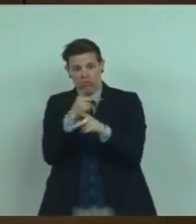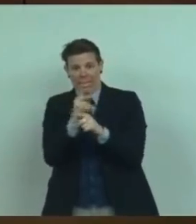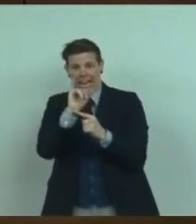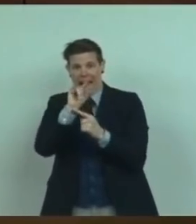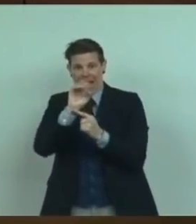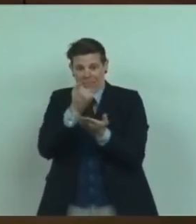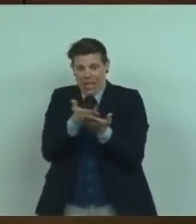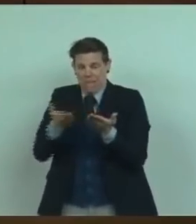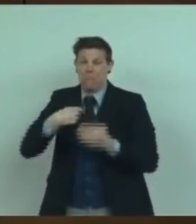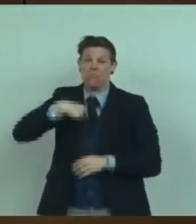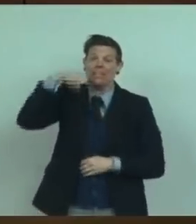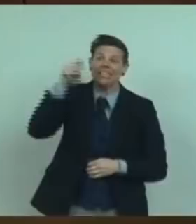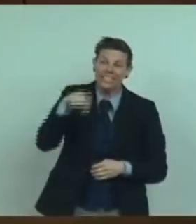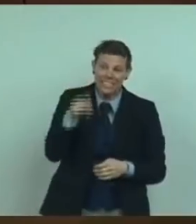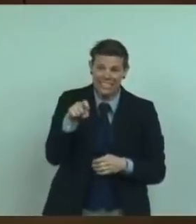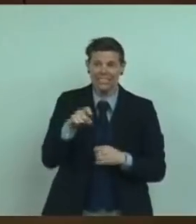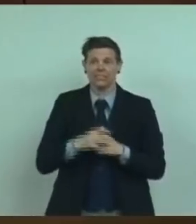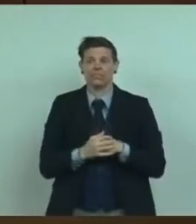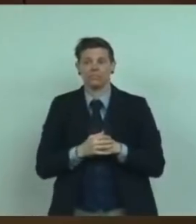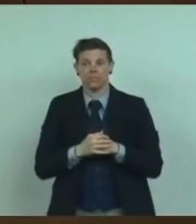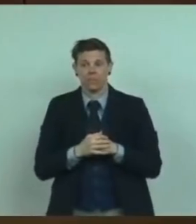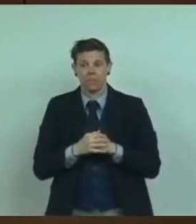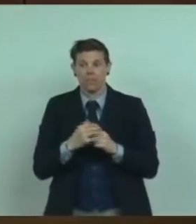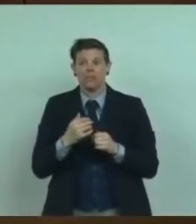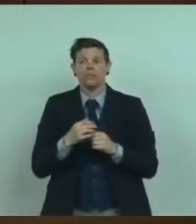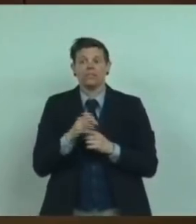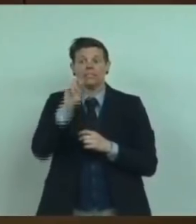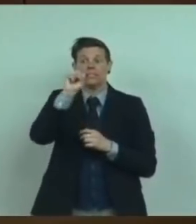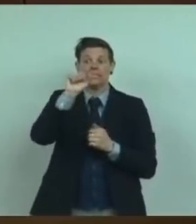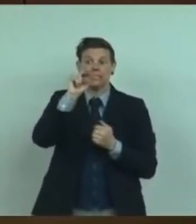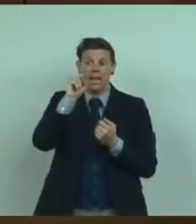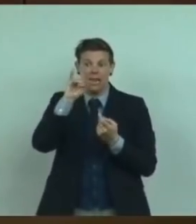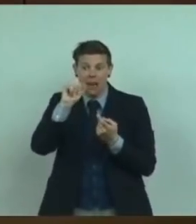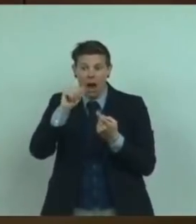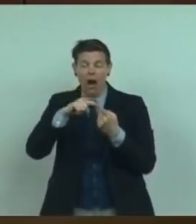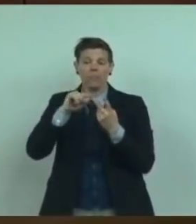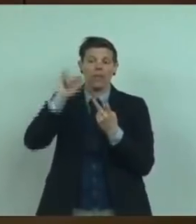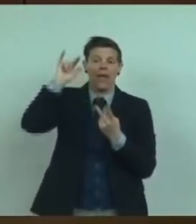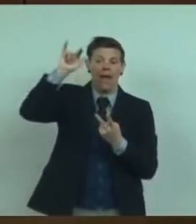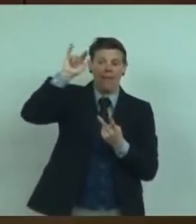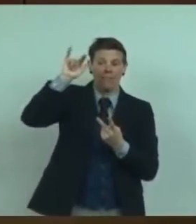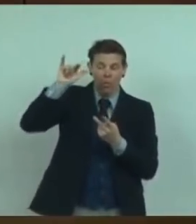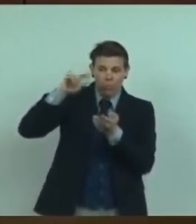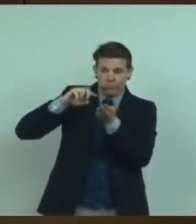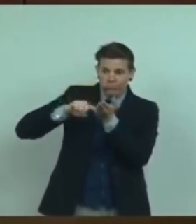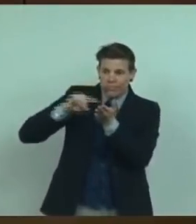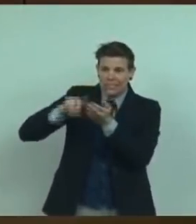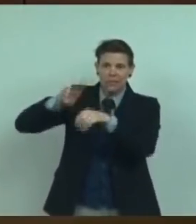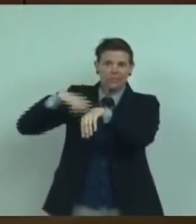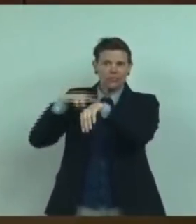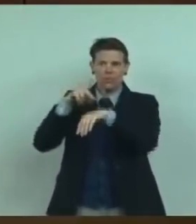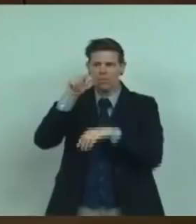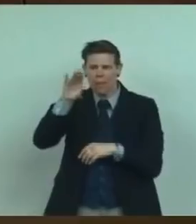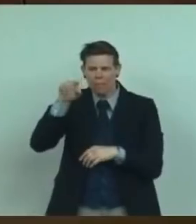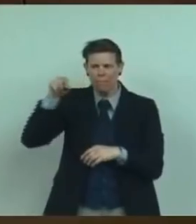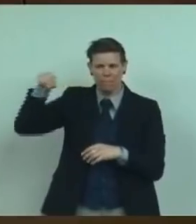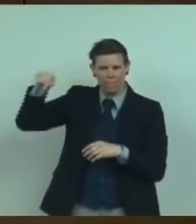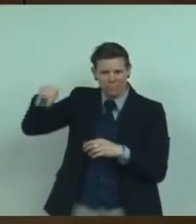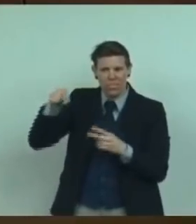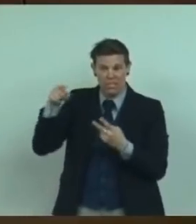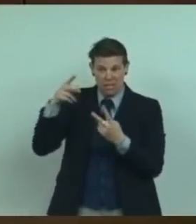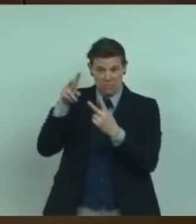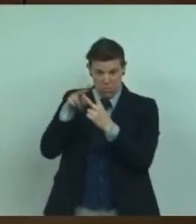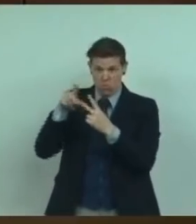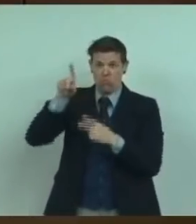Force Research Laboratory, because they've now got the federal approval necessary to begin looking at things that we're